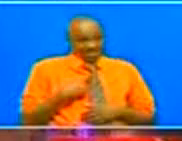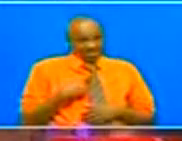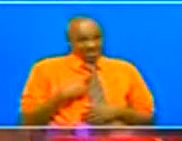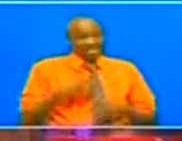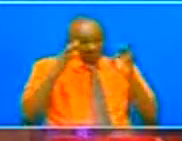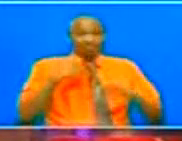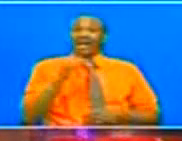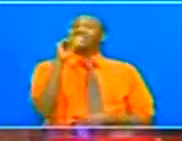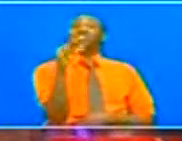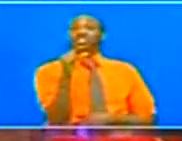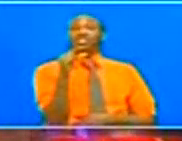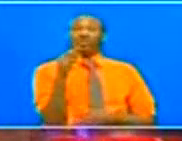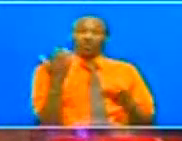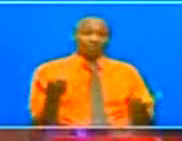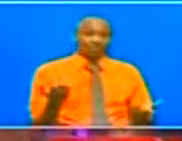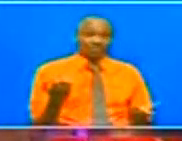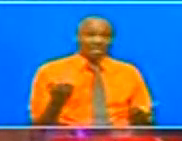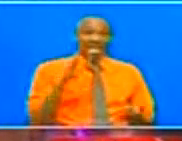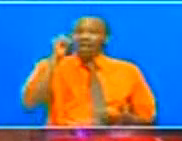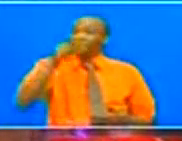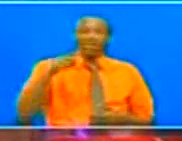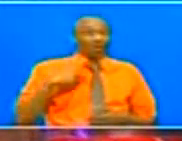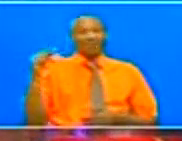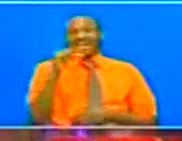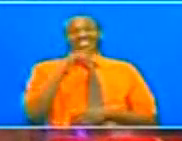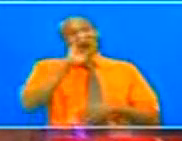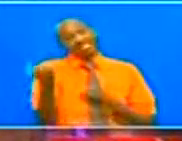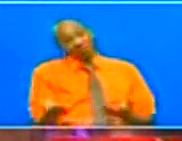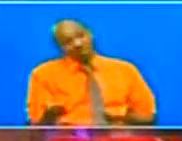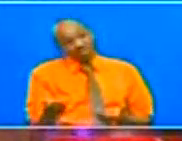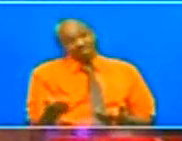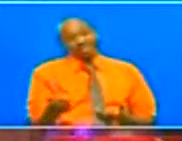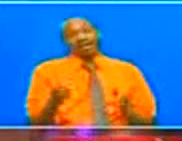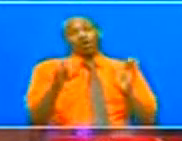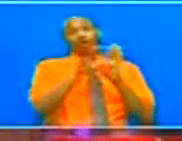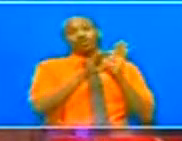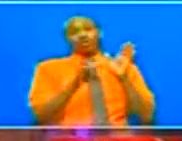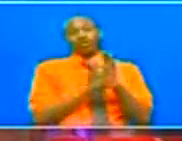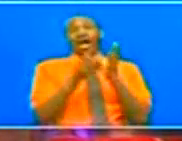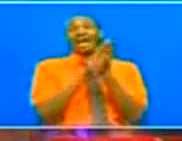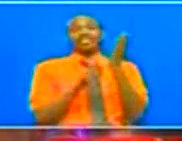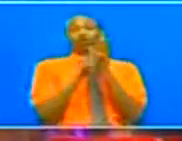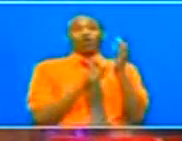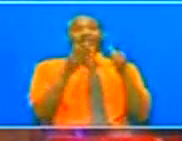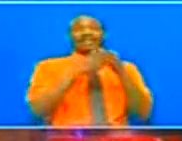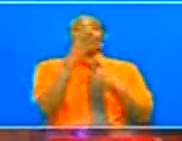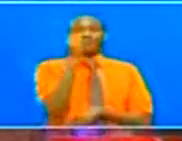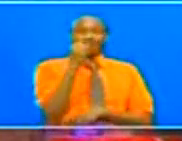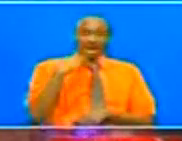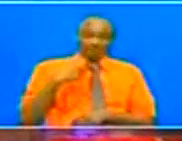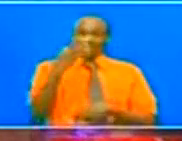If I was the IG, the MP of Garissa Town, under the Constitution, Article 95, has three